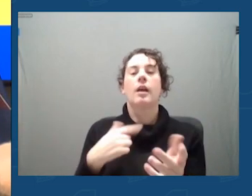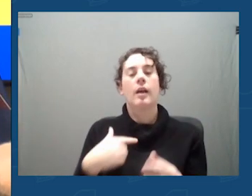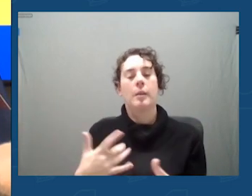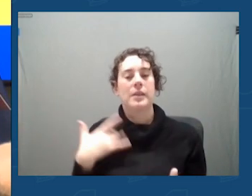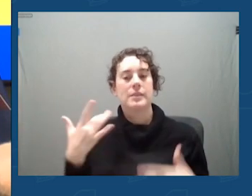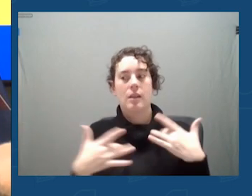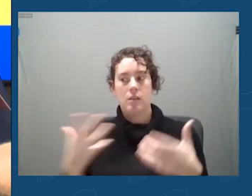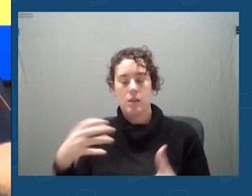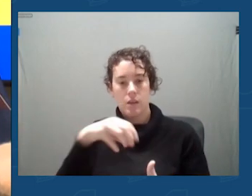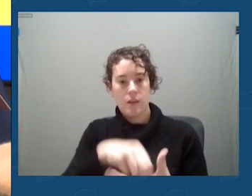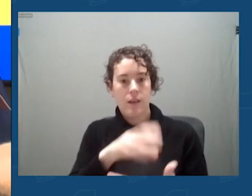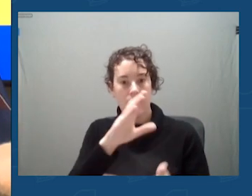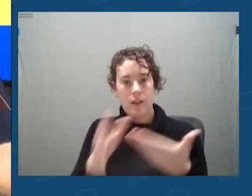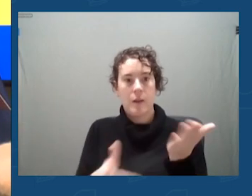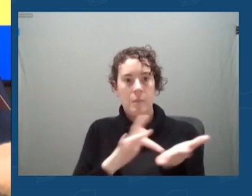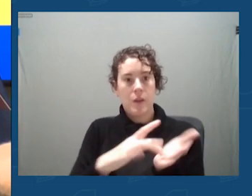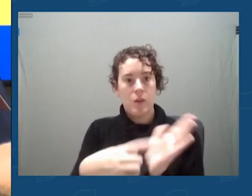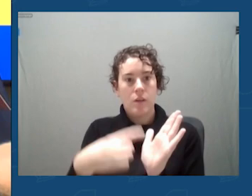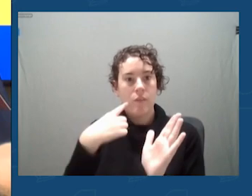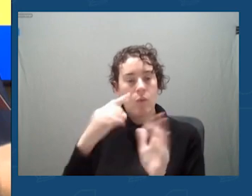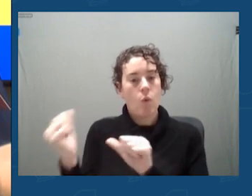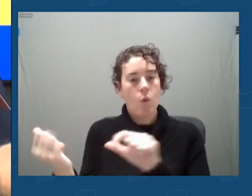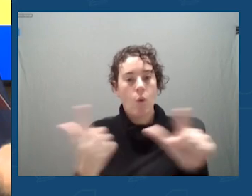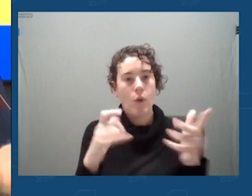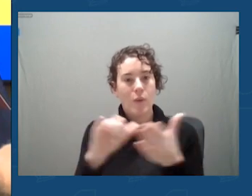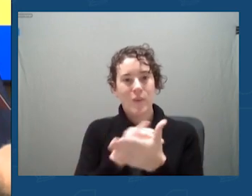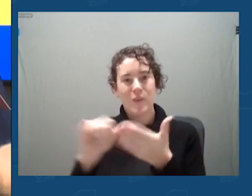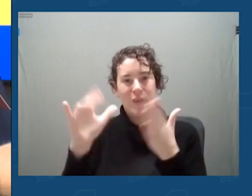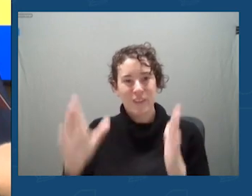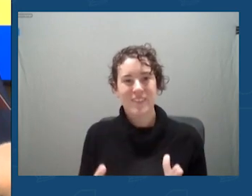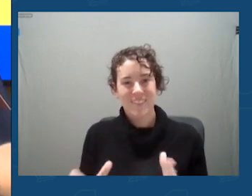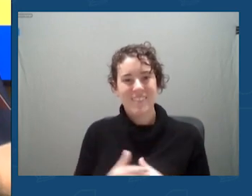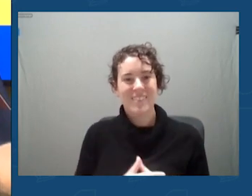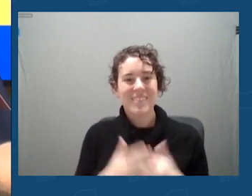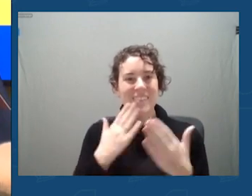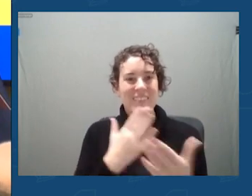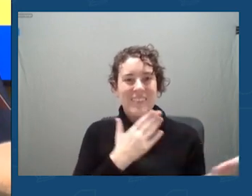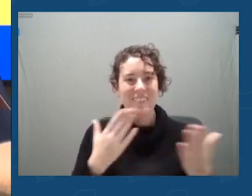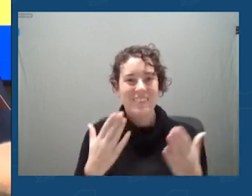ending medical debt for all New Yorkers. Thank you.